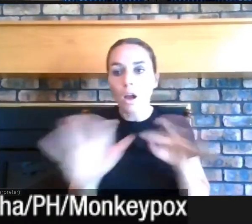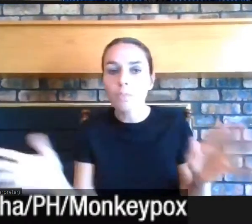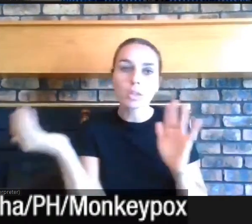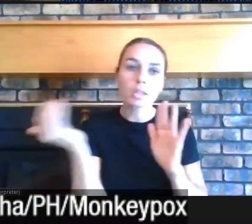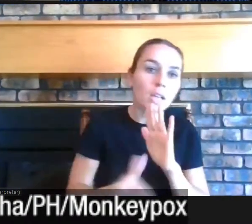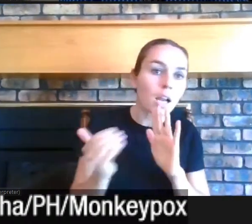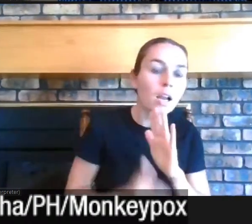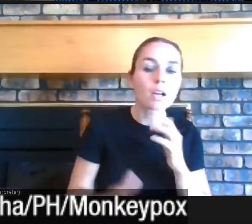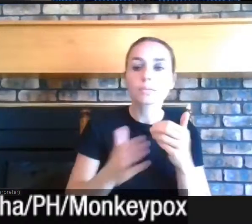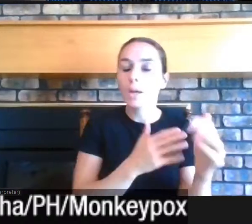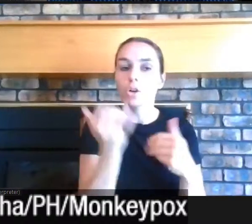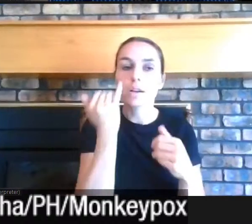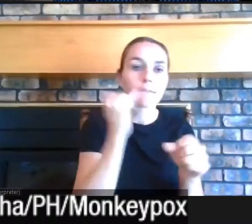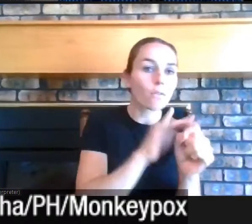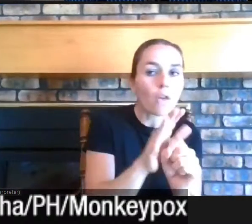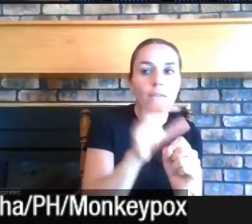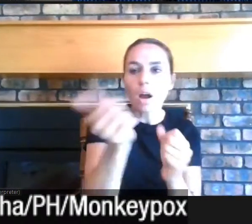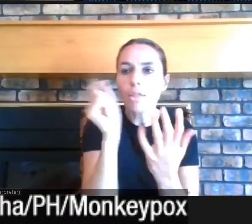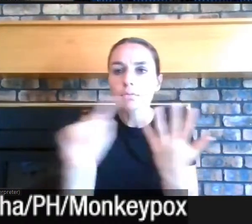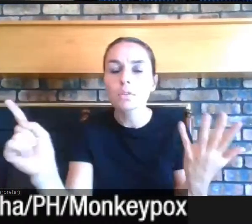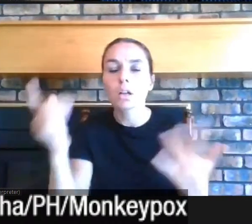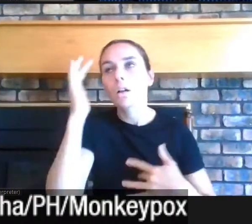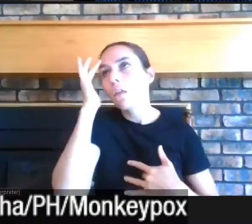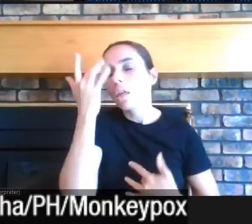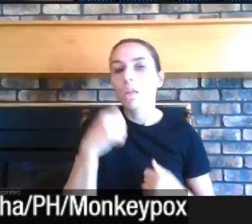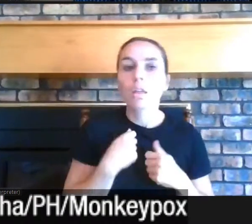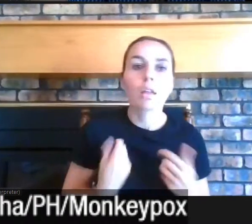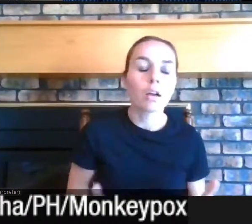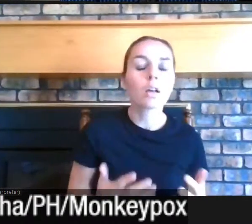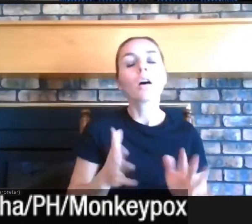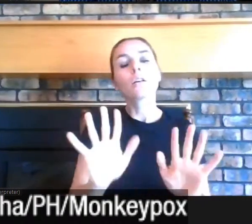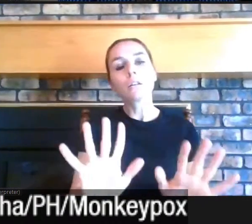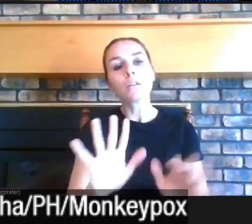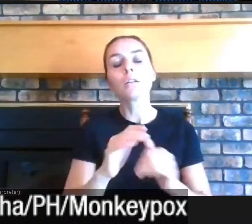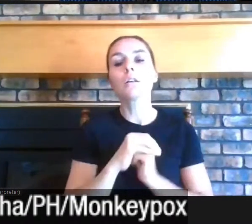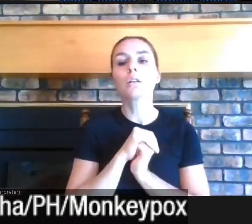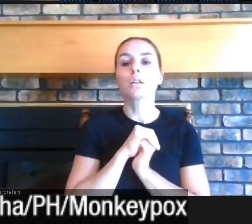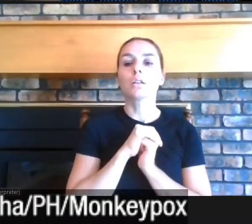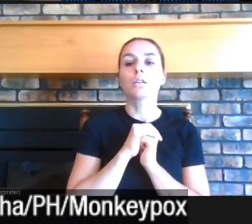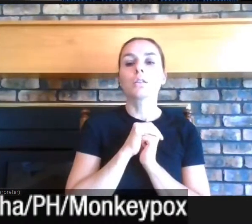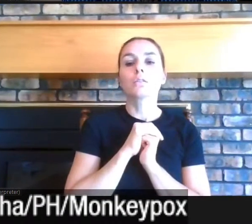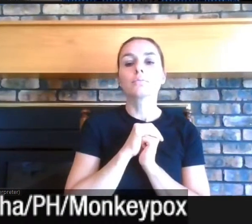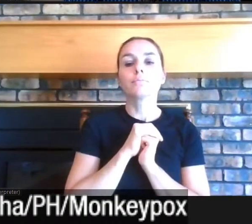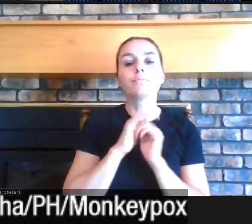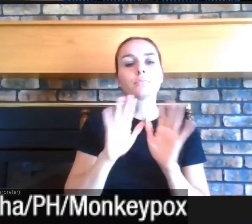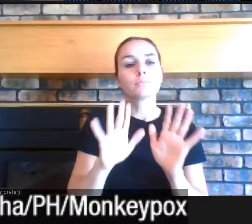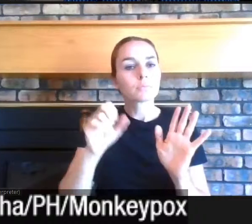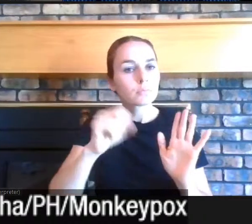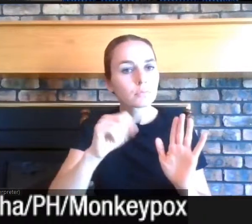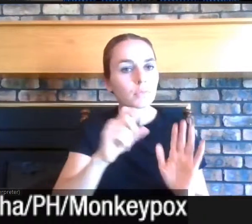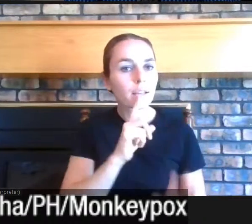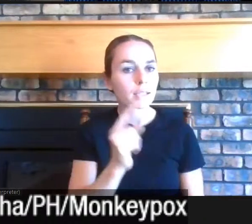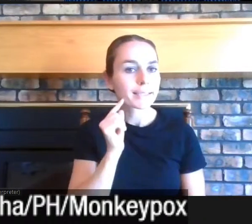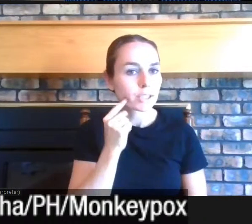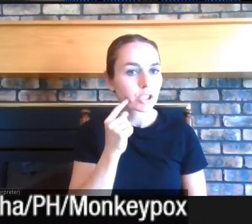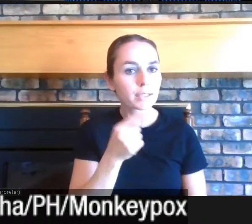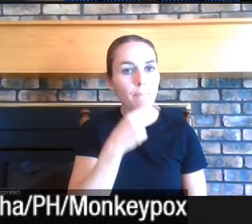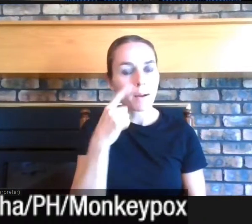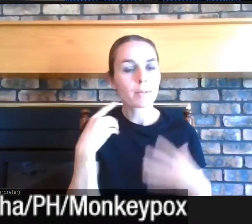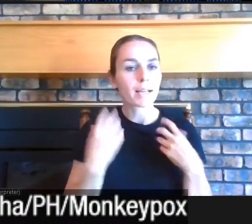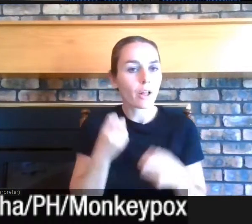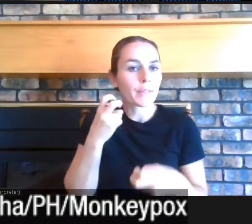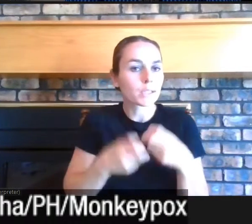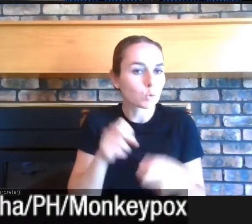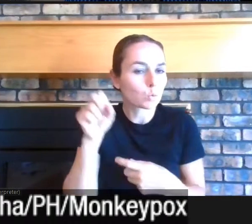it's COVID-19 or something else, I want to reassure you that while this is a very serious public health threat, it